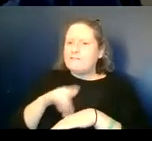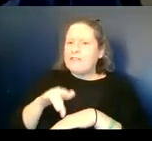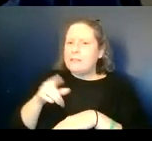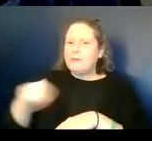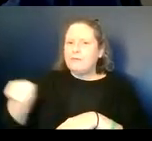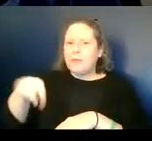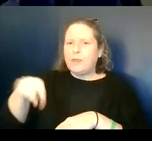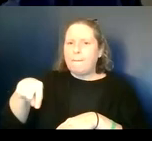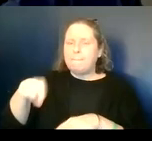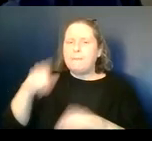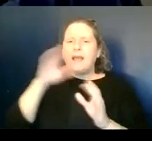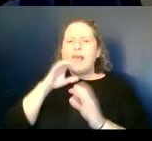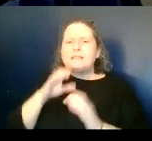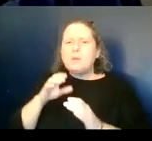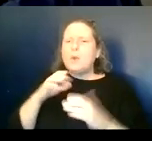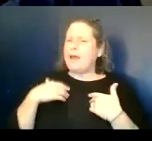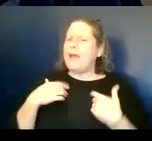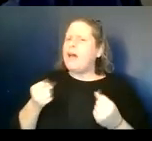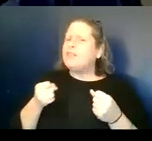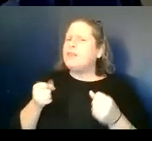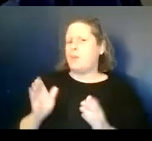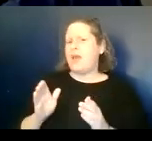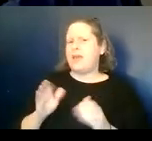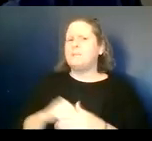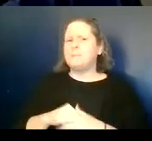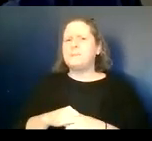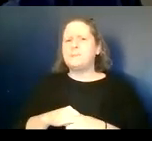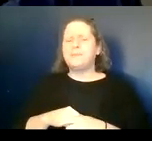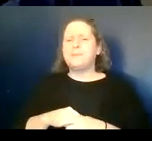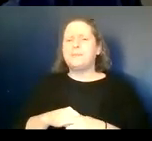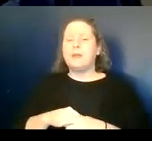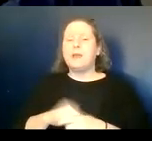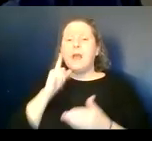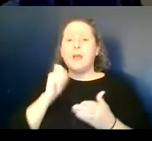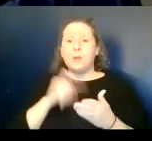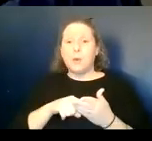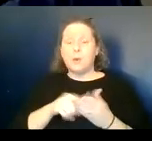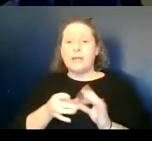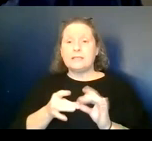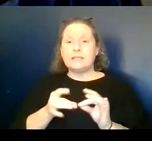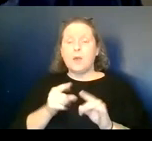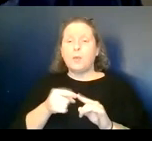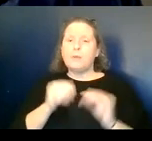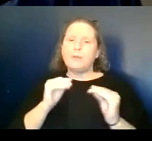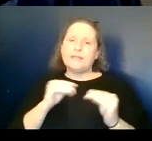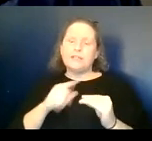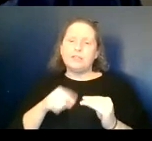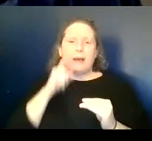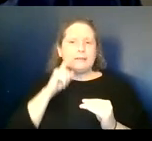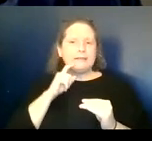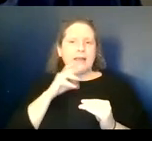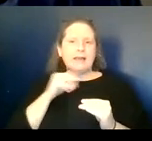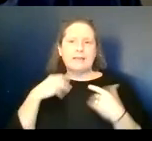explore things in a healthy way. And just to note that when we teach people about sexuality and healthy relationships, it